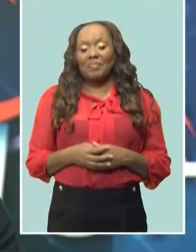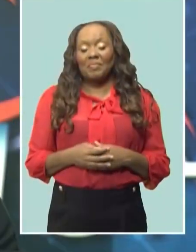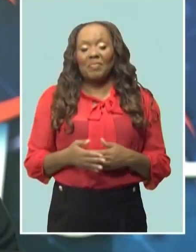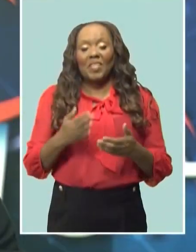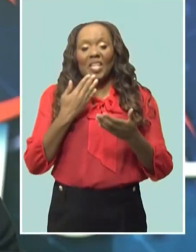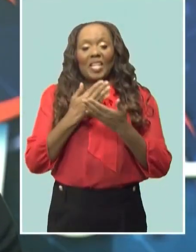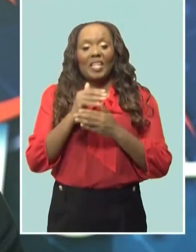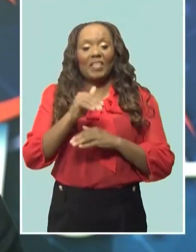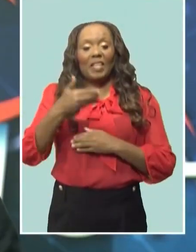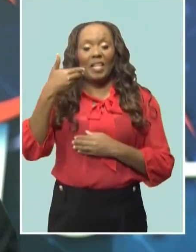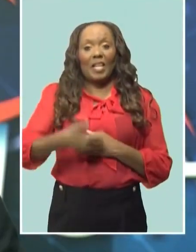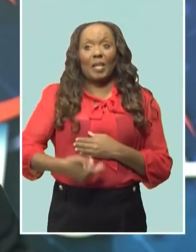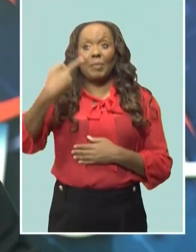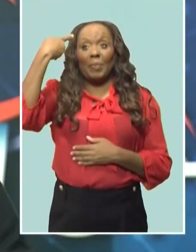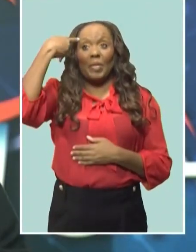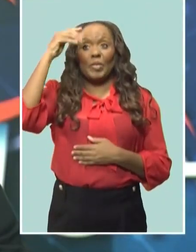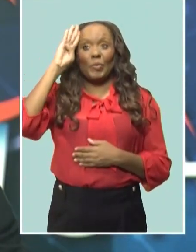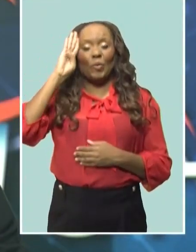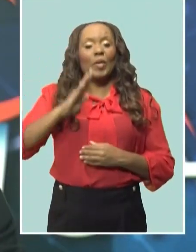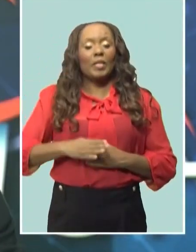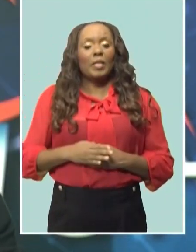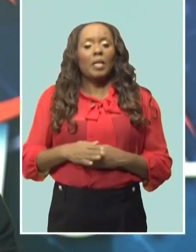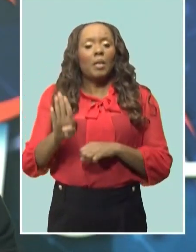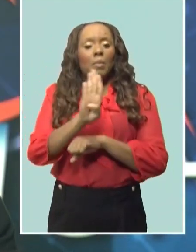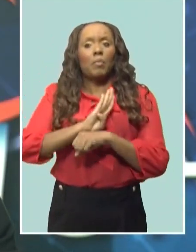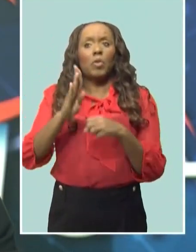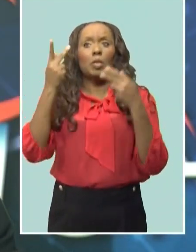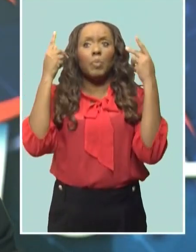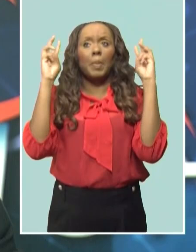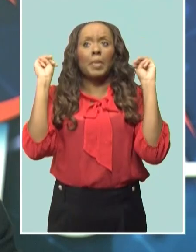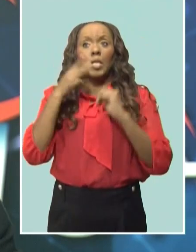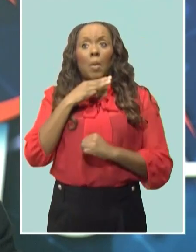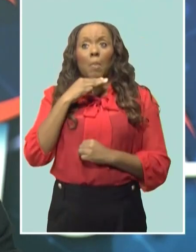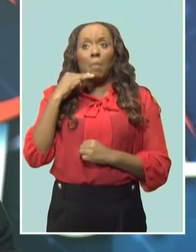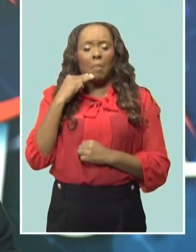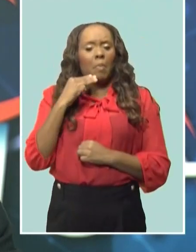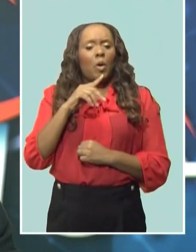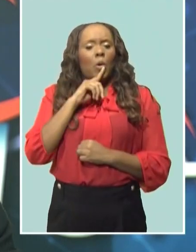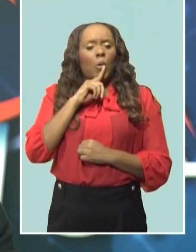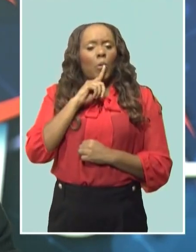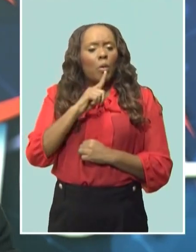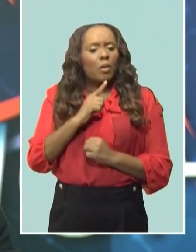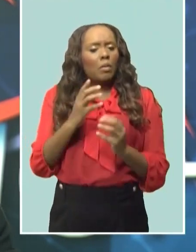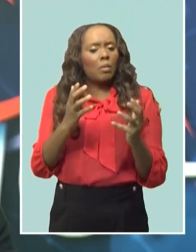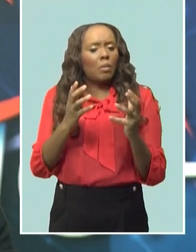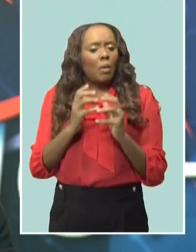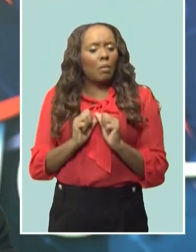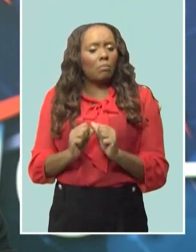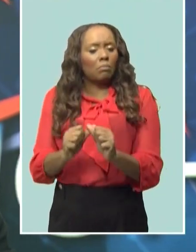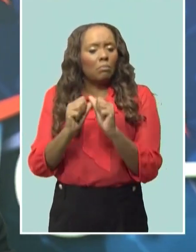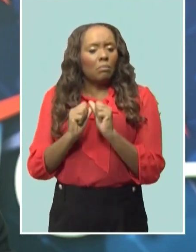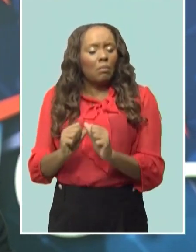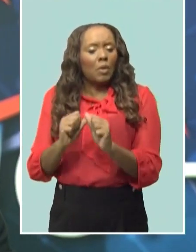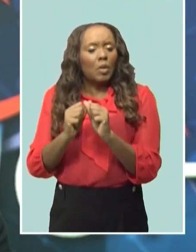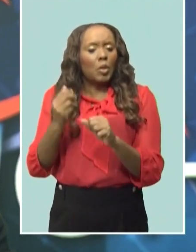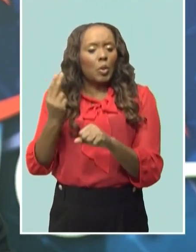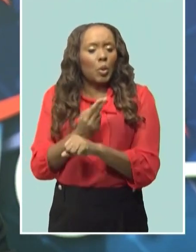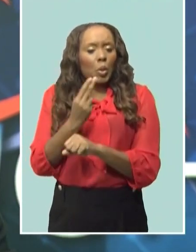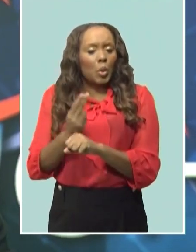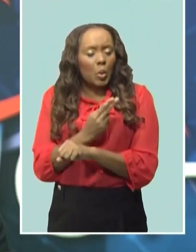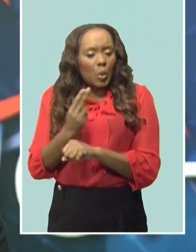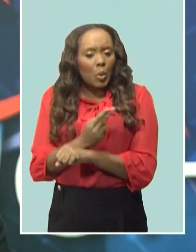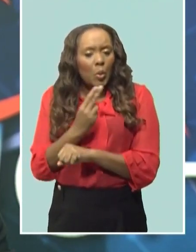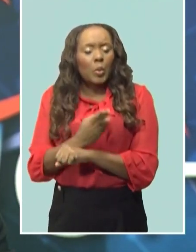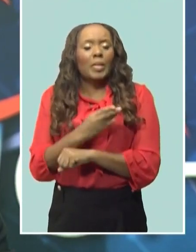Good evening. I'm Pearson Bowen. Barbados Prime Minister Mia Motley is pressing for the continued capitalization of the Loss